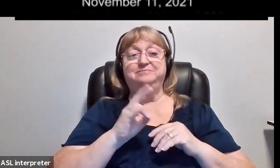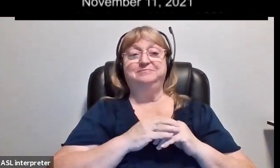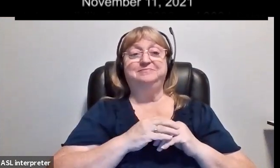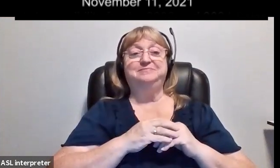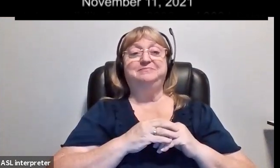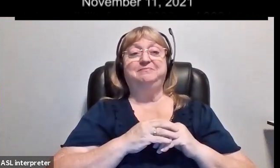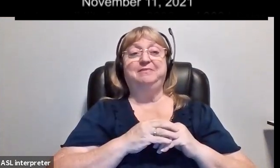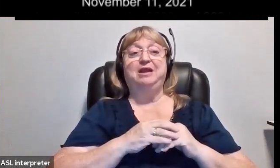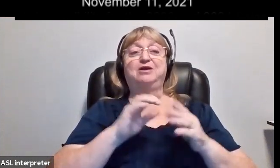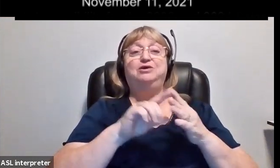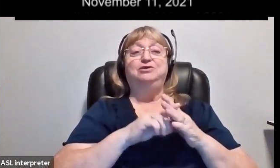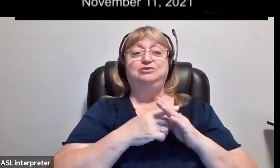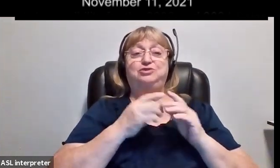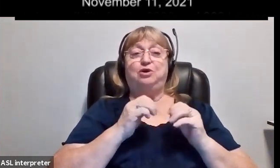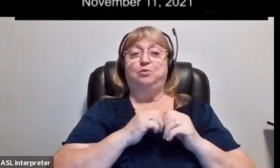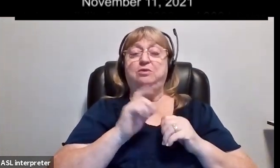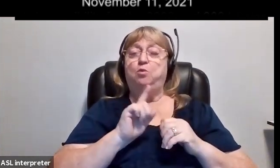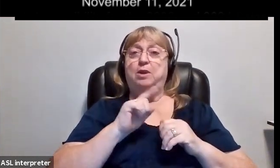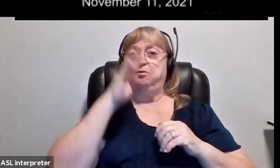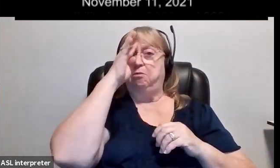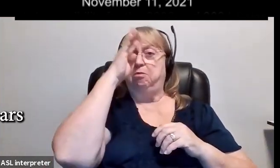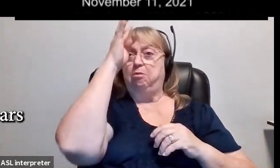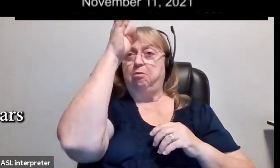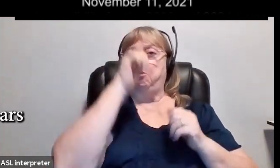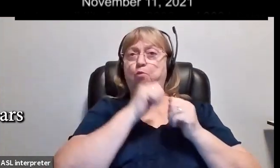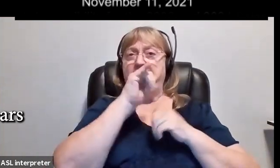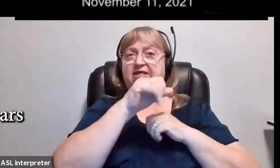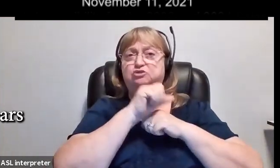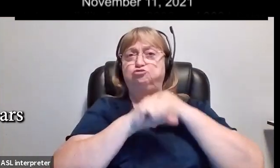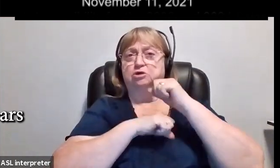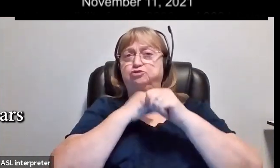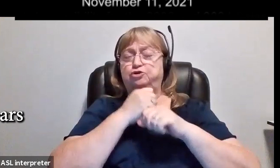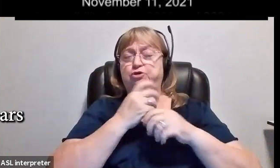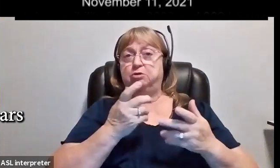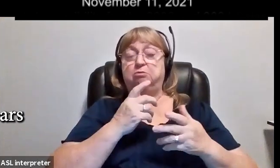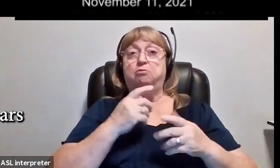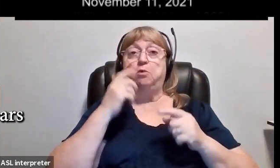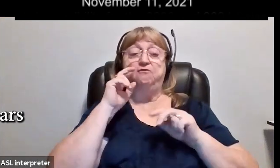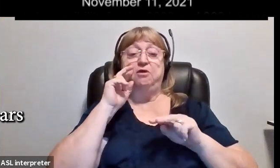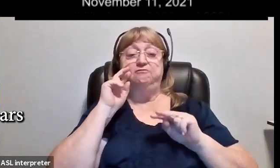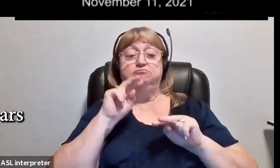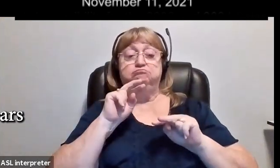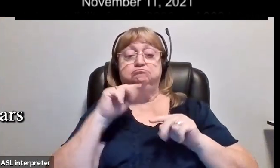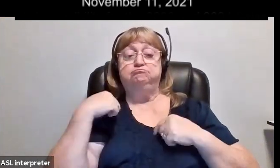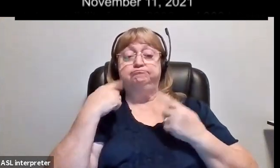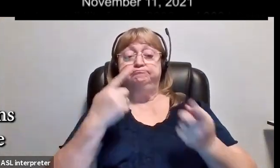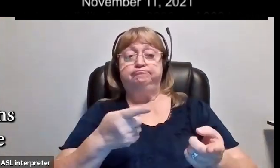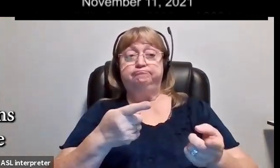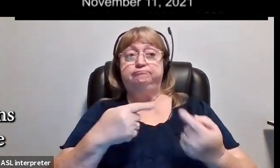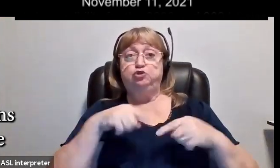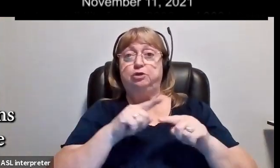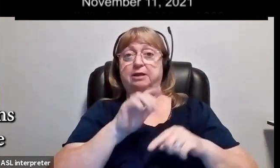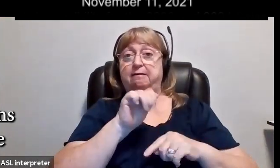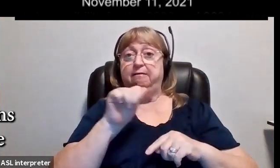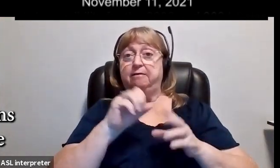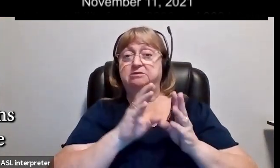So we're going to begin. Where did we come up with this overall structure? So what we've observed over the years at AAS meetings is that there have been